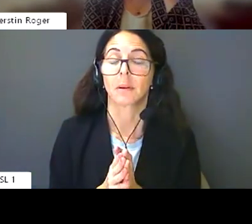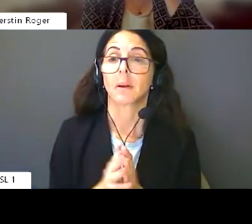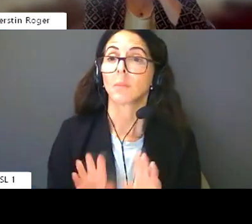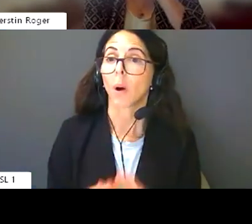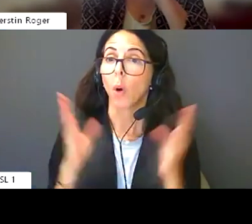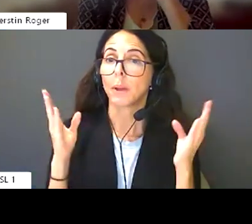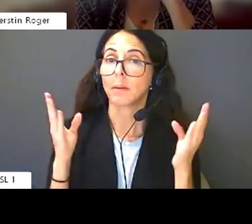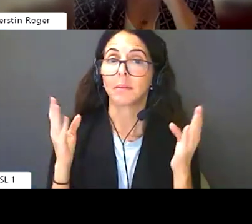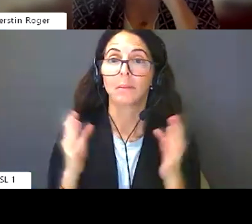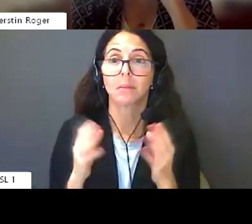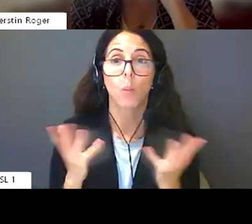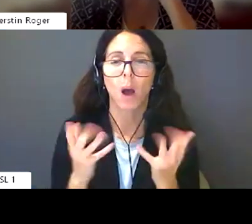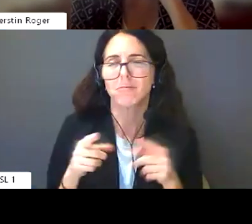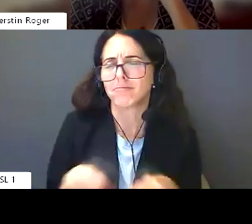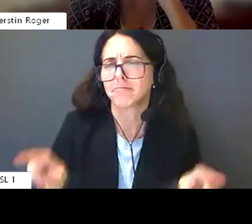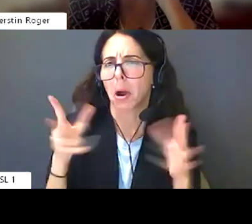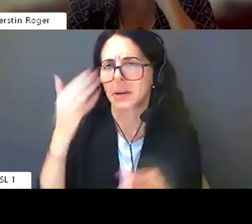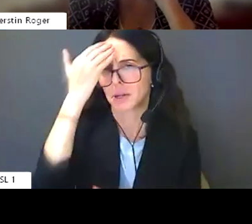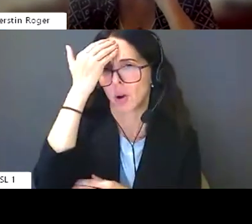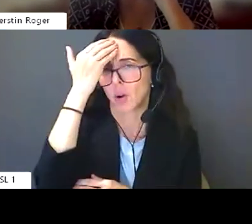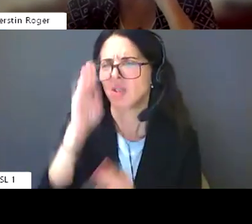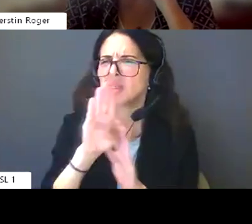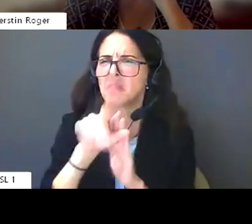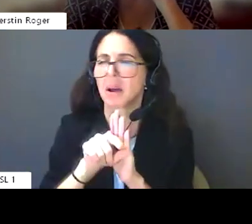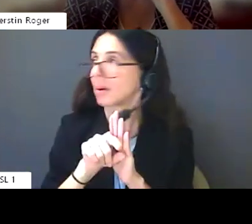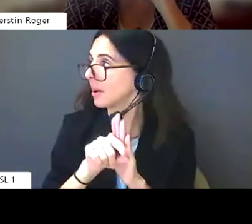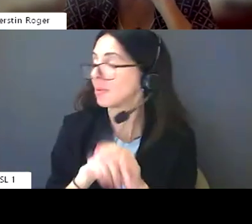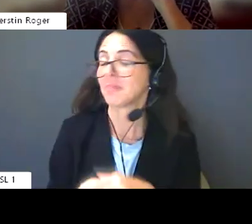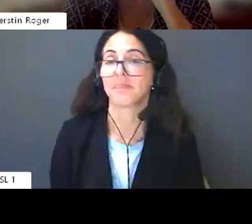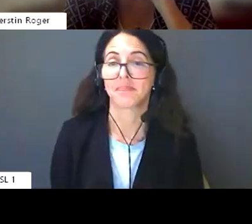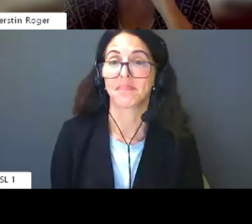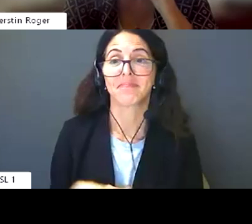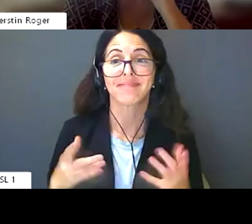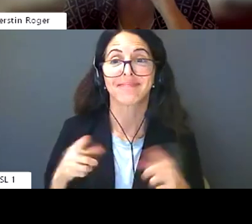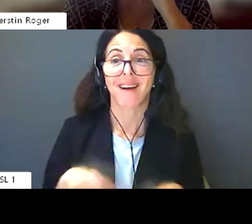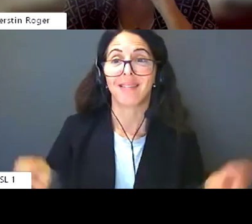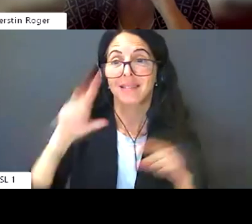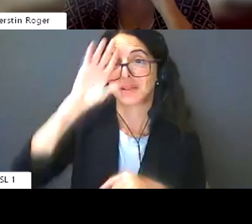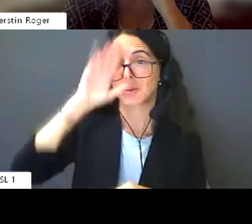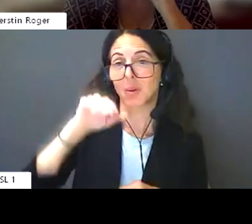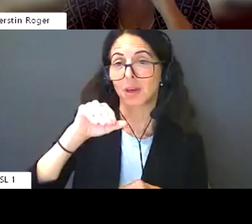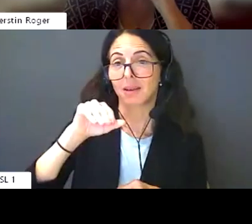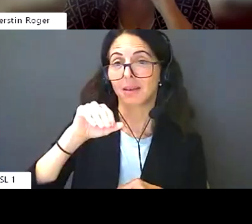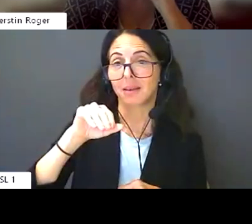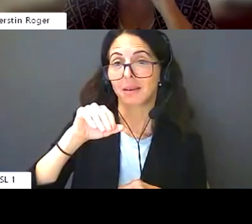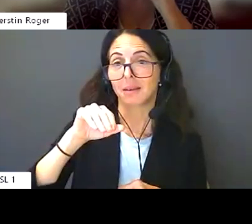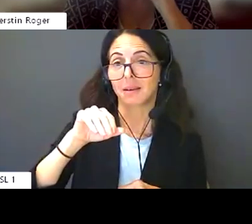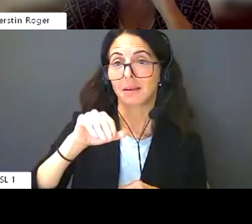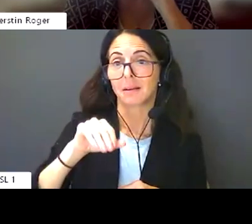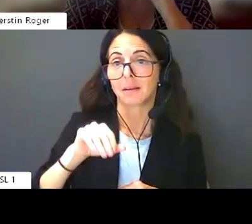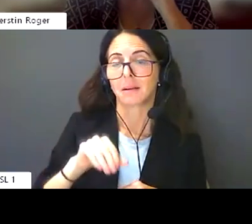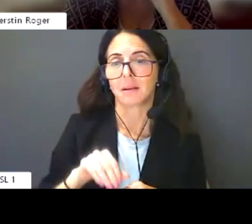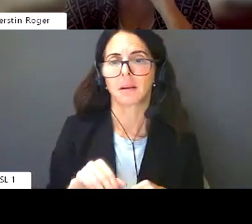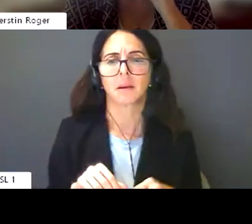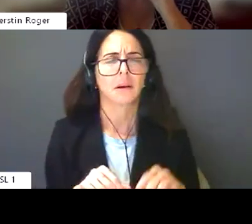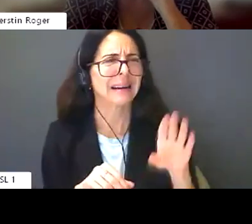we already know, just a little bit of background. As we know, Canada's Sorry, Christine, can